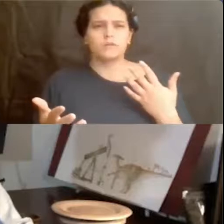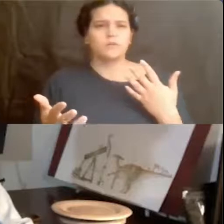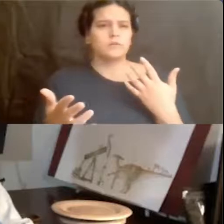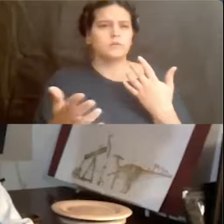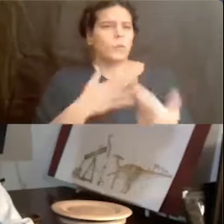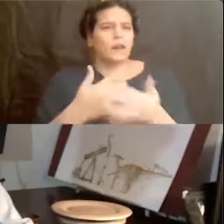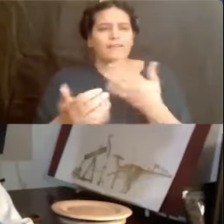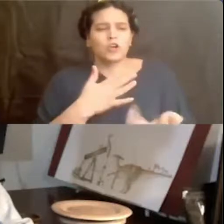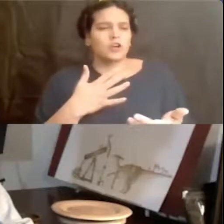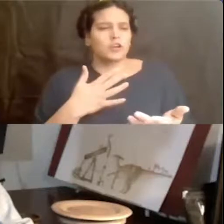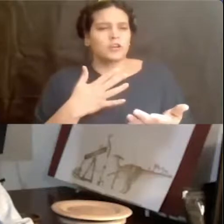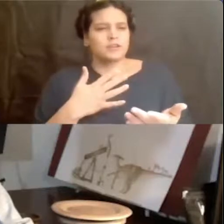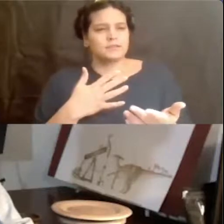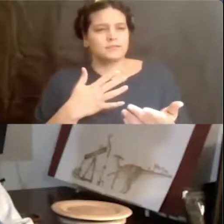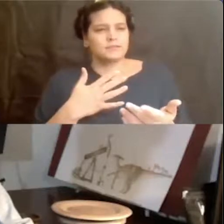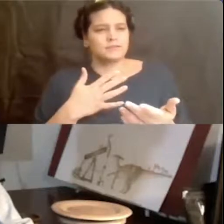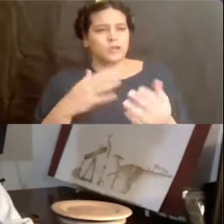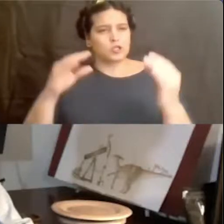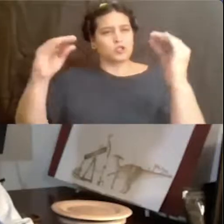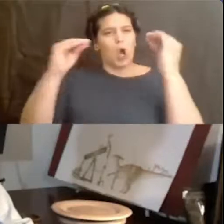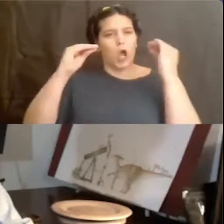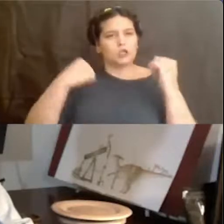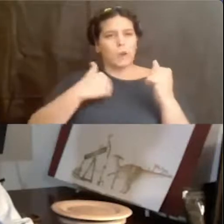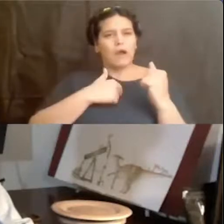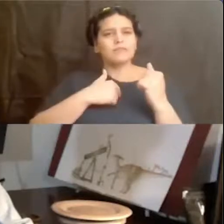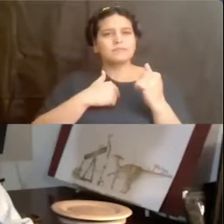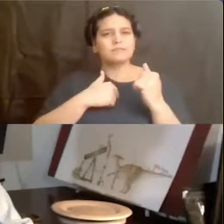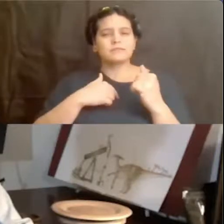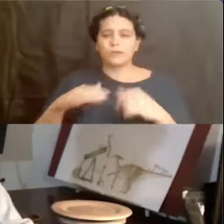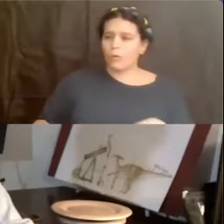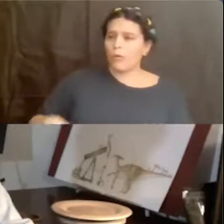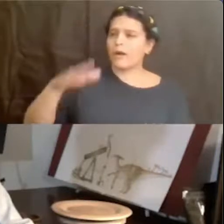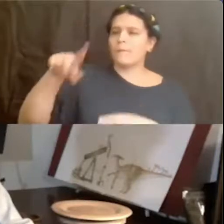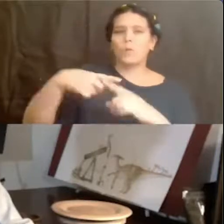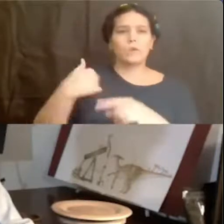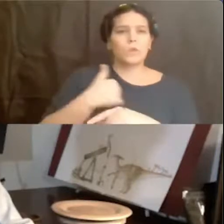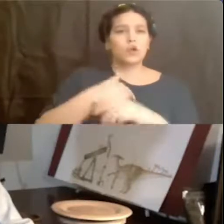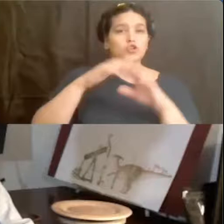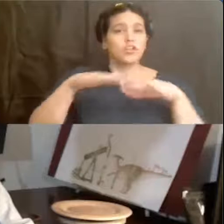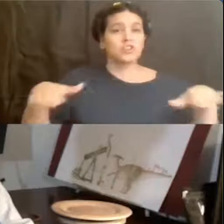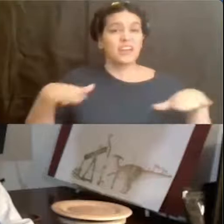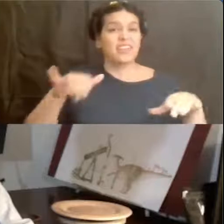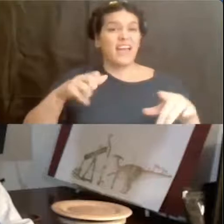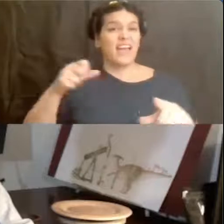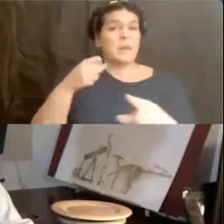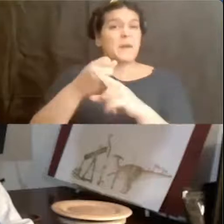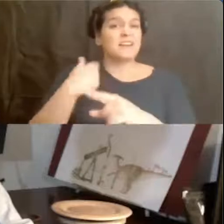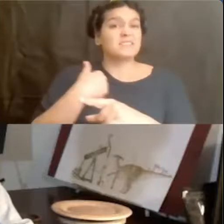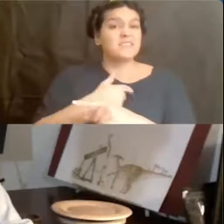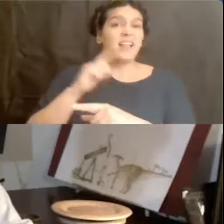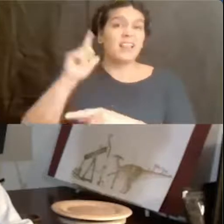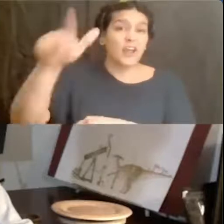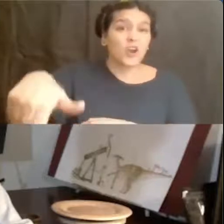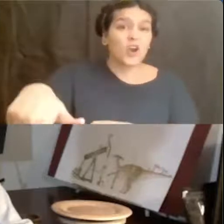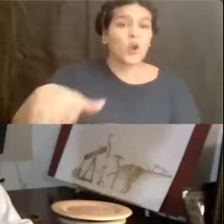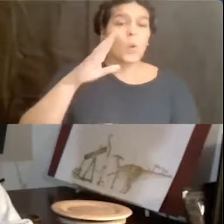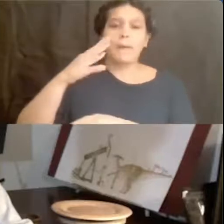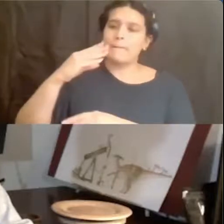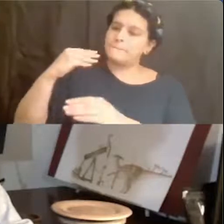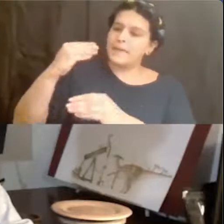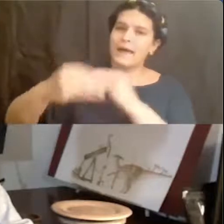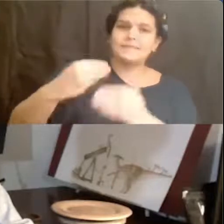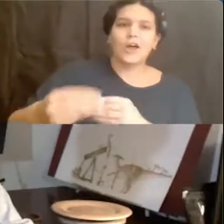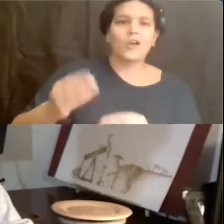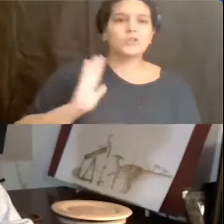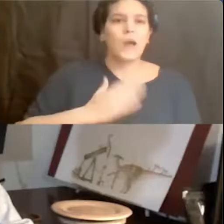whatever is learned to us in a way, especially when we're children, that affects us. And we pass that on to our own children a lot of